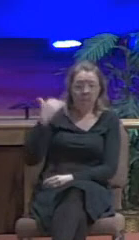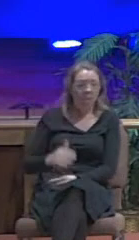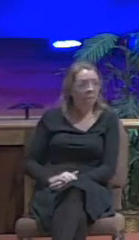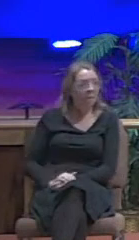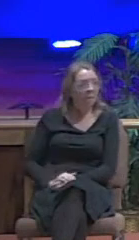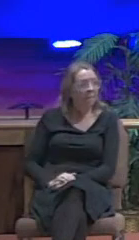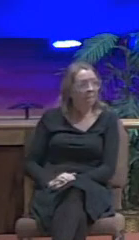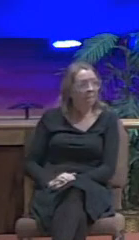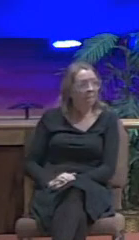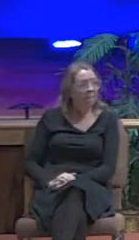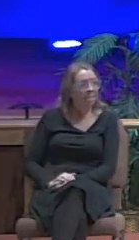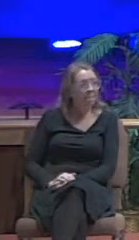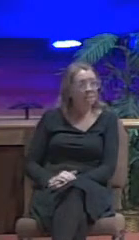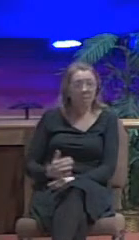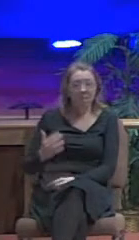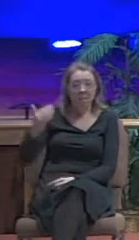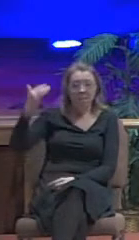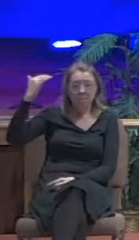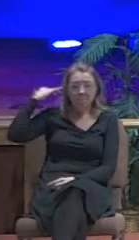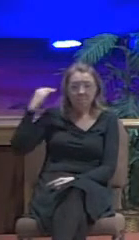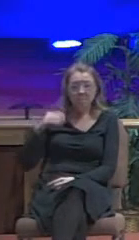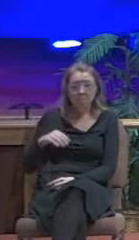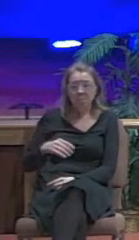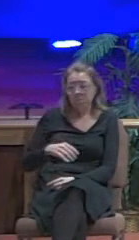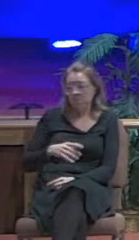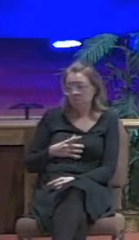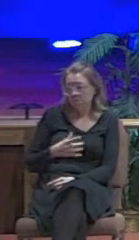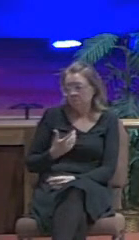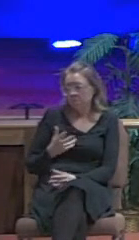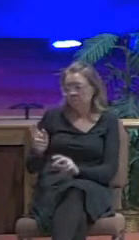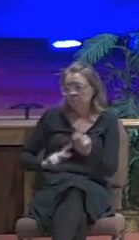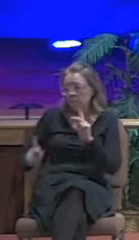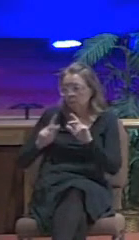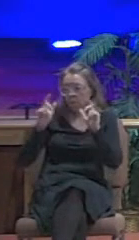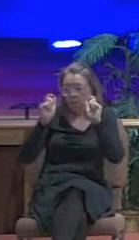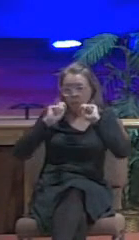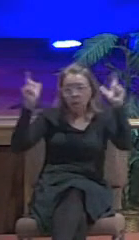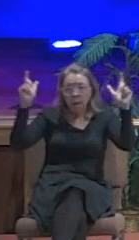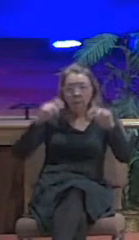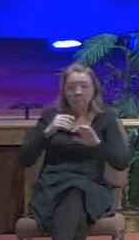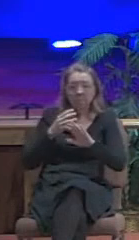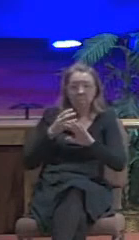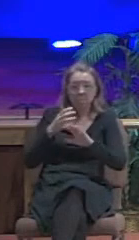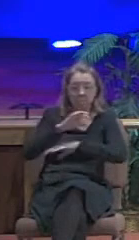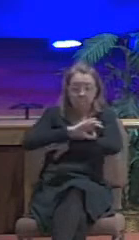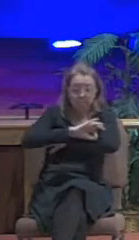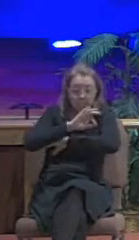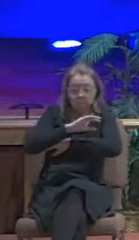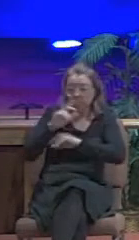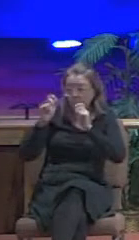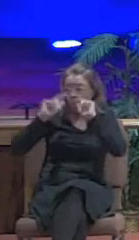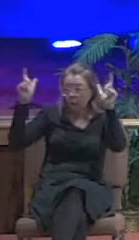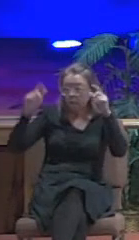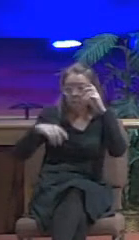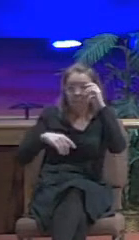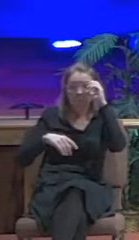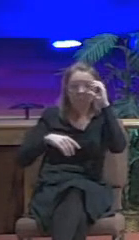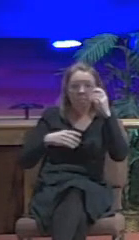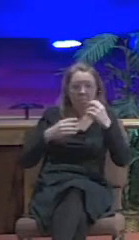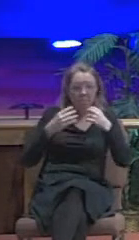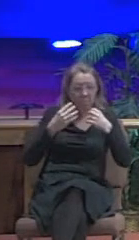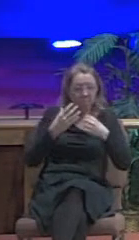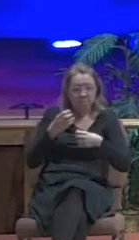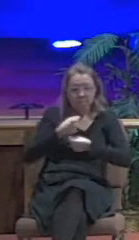Back in the day, they'd wake up before the crack of dawn and they had to bake breakfast from scratch and labor, but have we